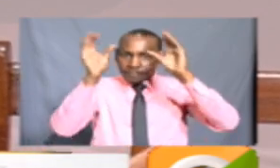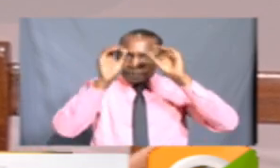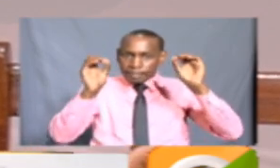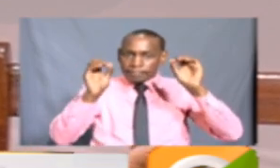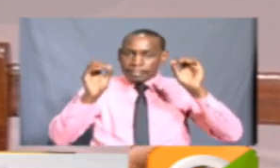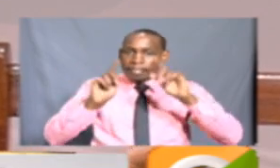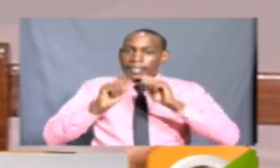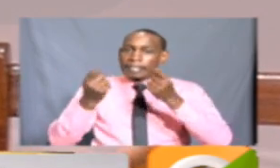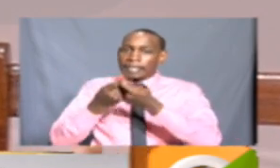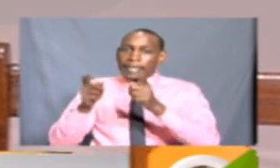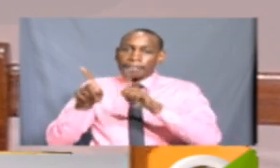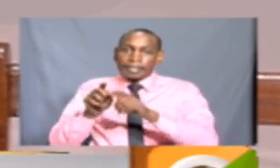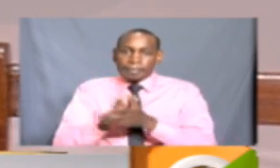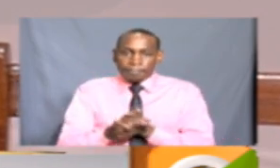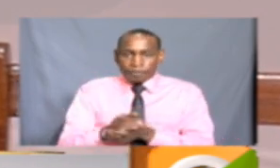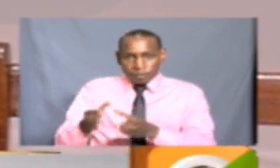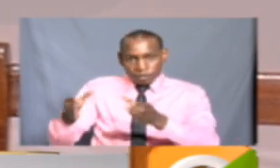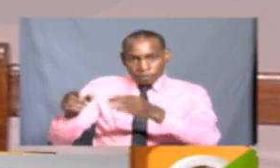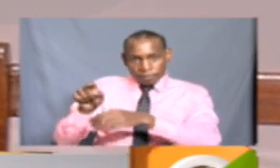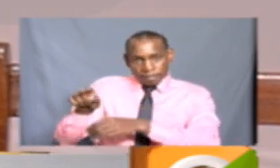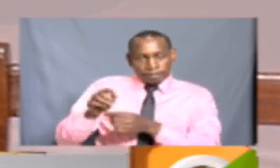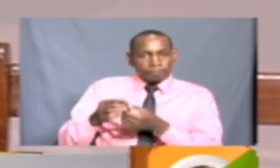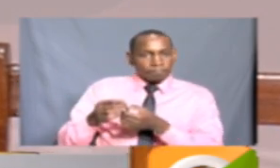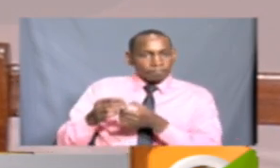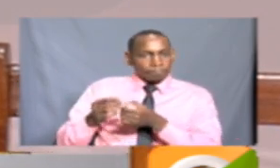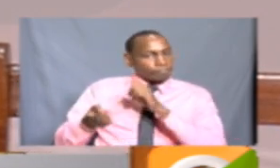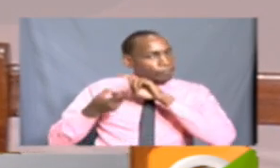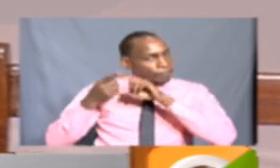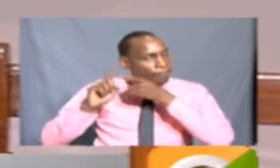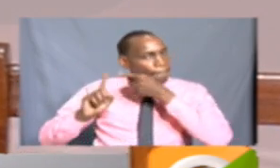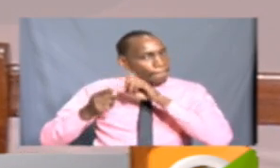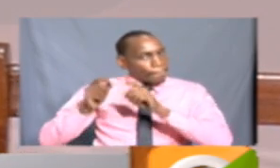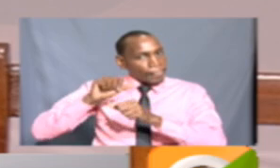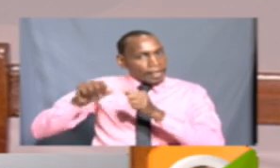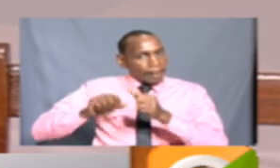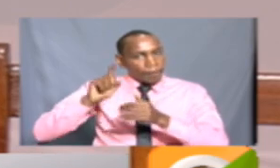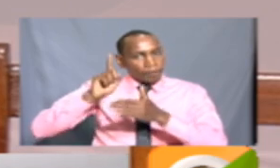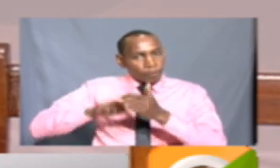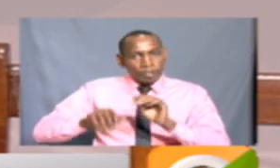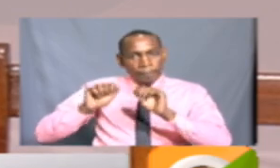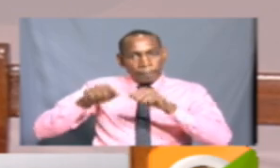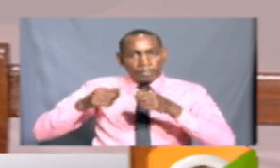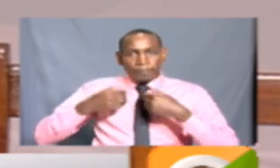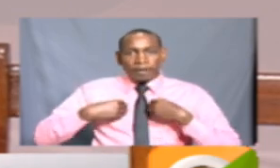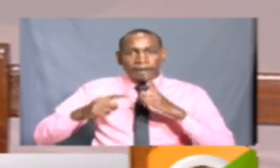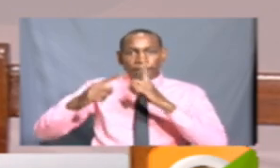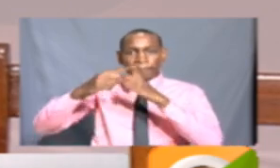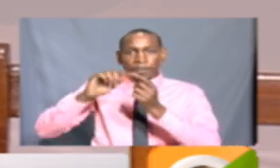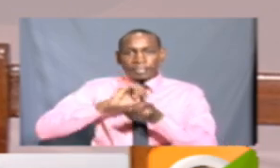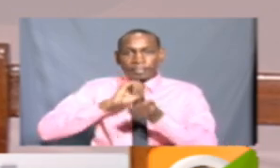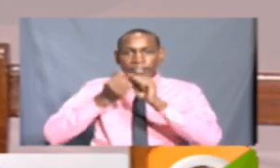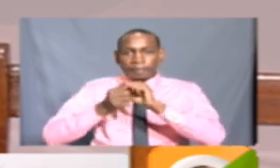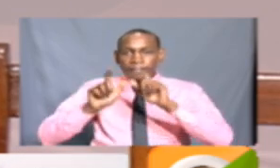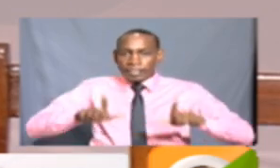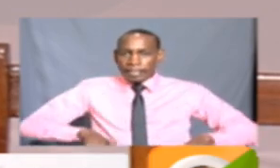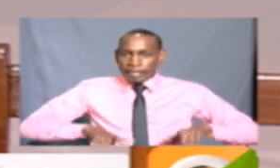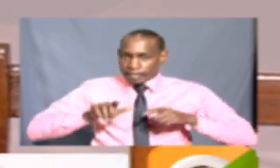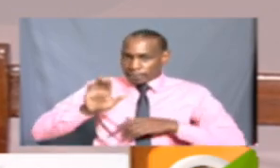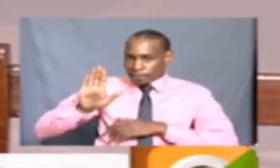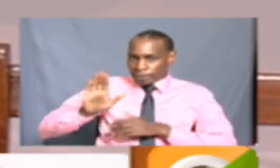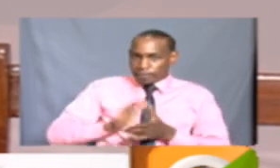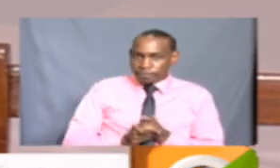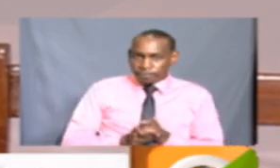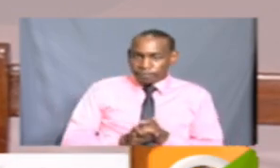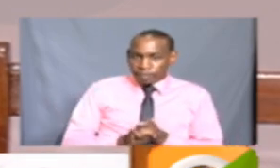their tribe? Should they not be thinking about what can make positive change in their lives? Don't